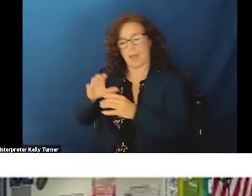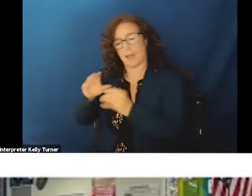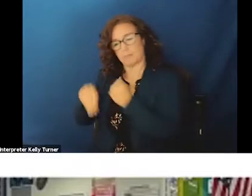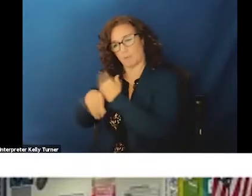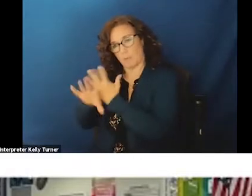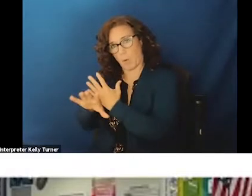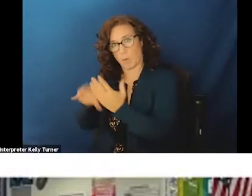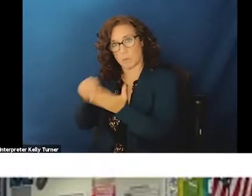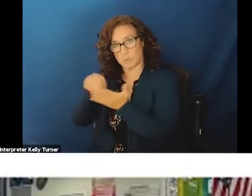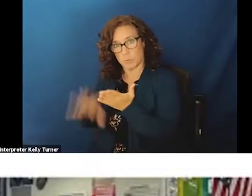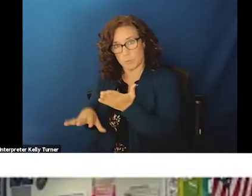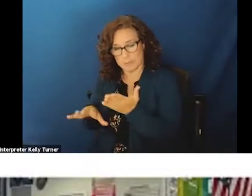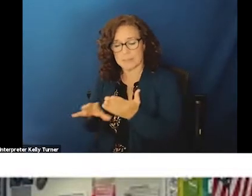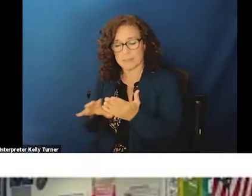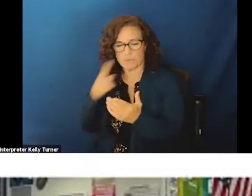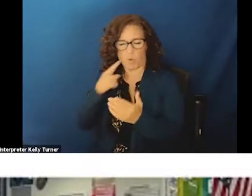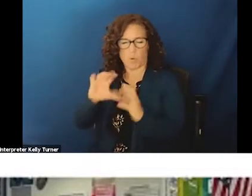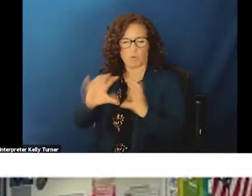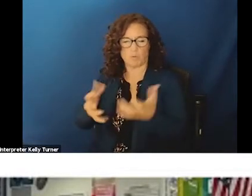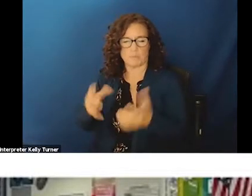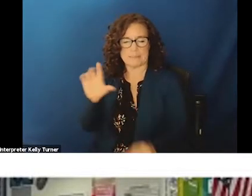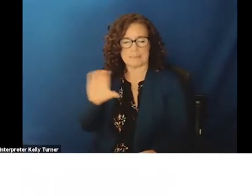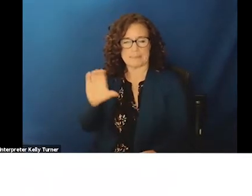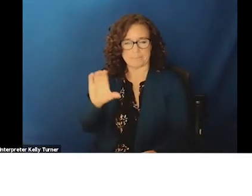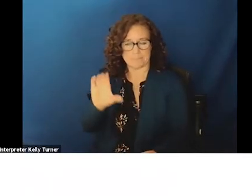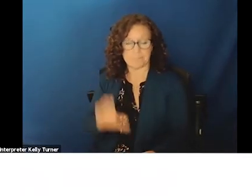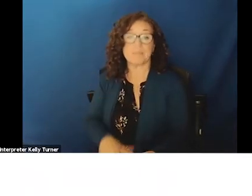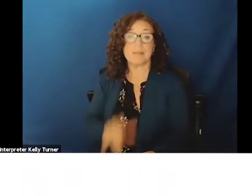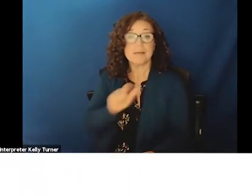At this point, I will turn it back to Dr. Wagener.